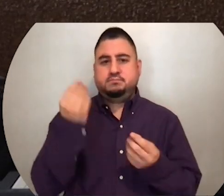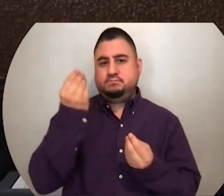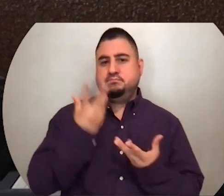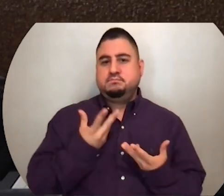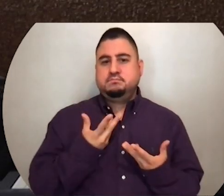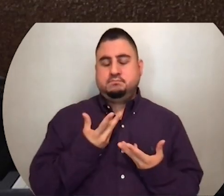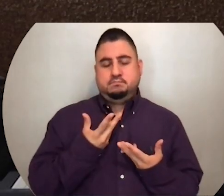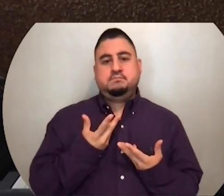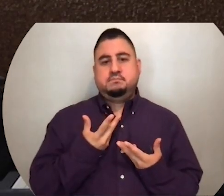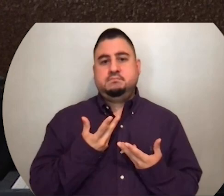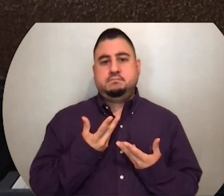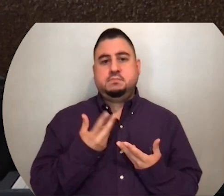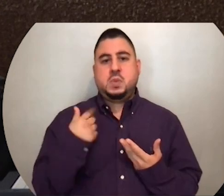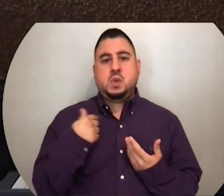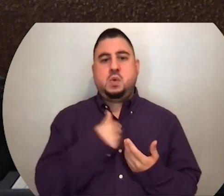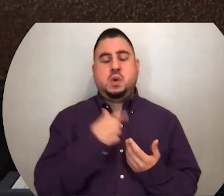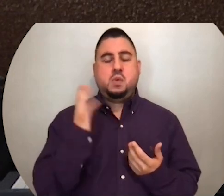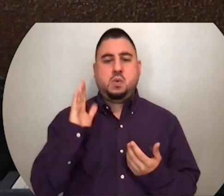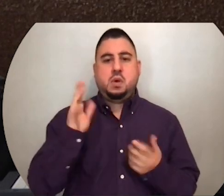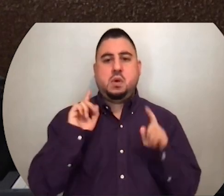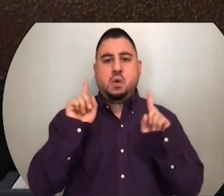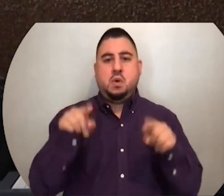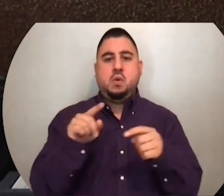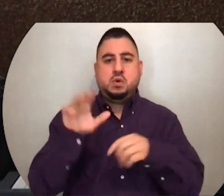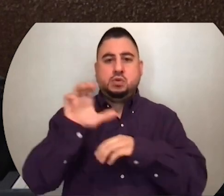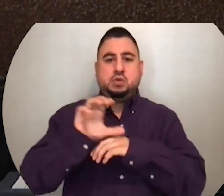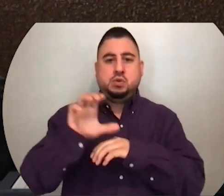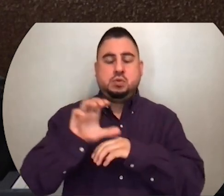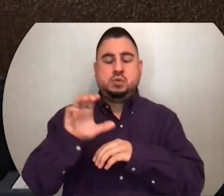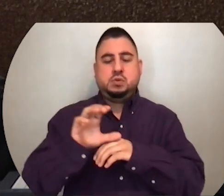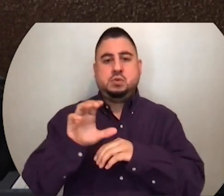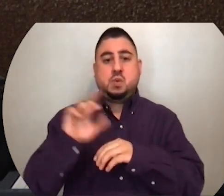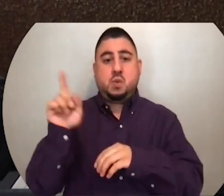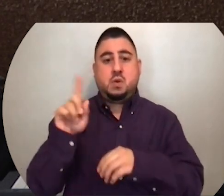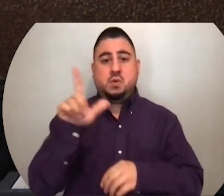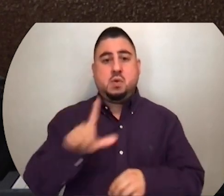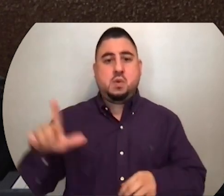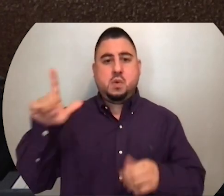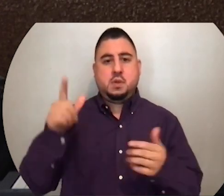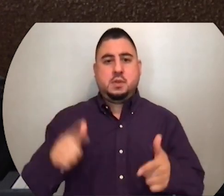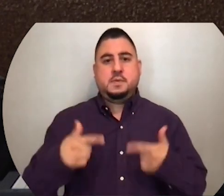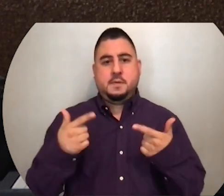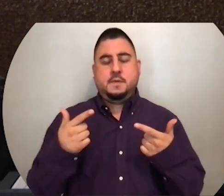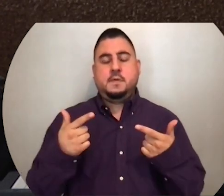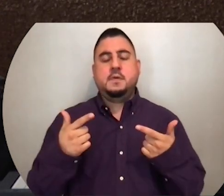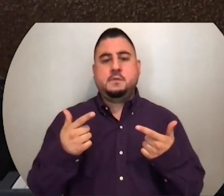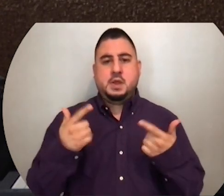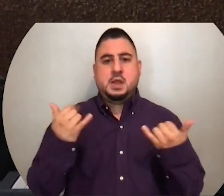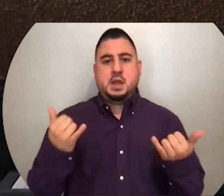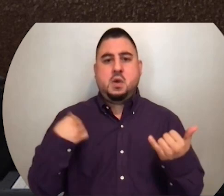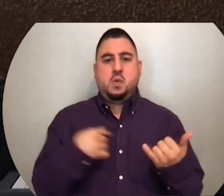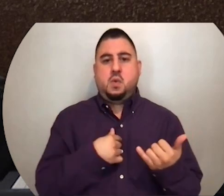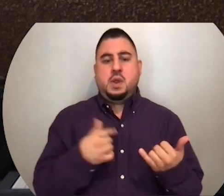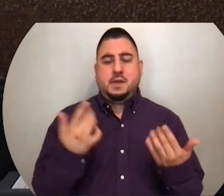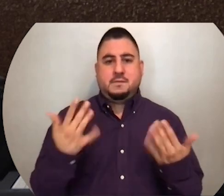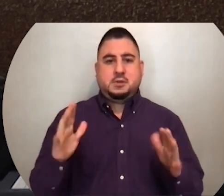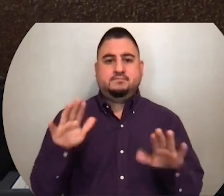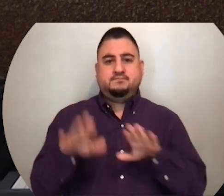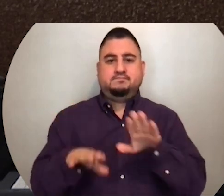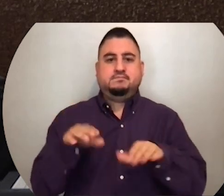me, "We will go up to the house of the Lord." And now we have